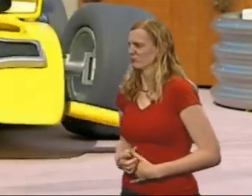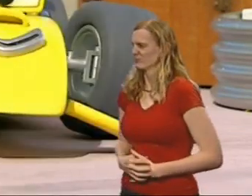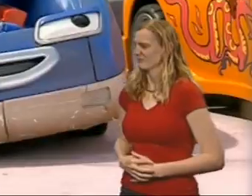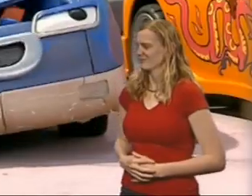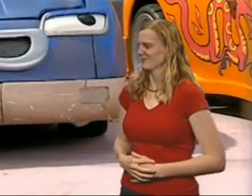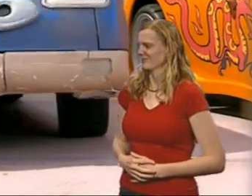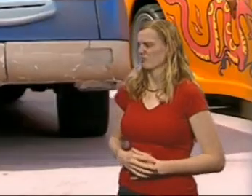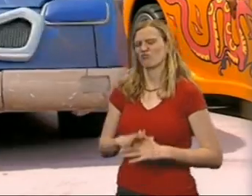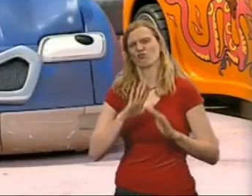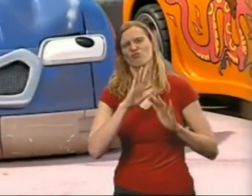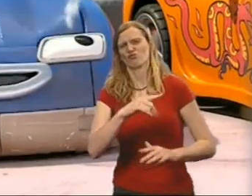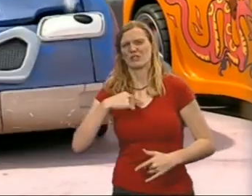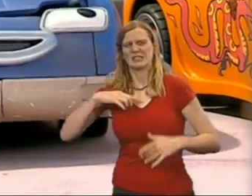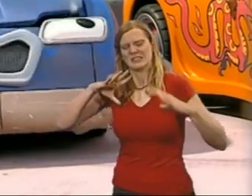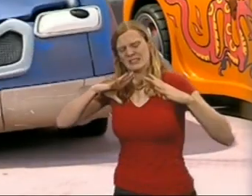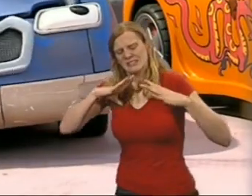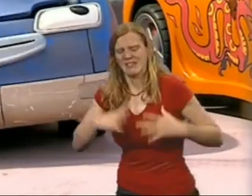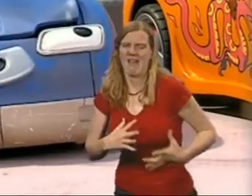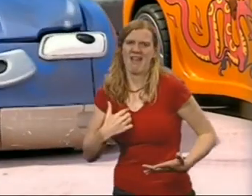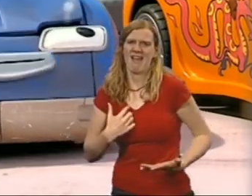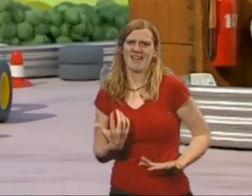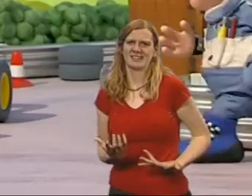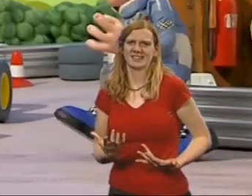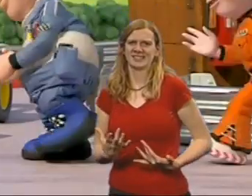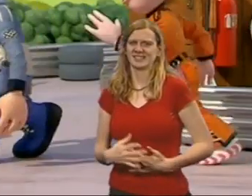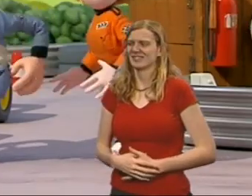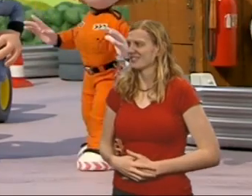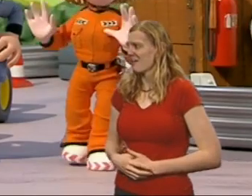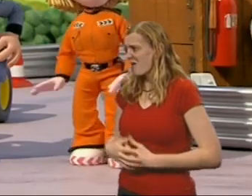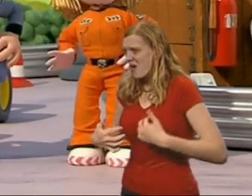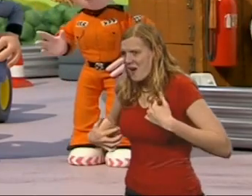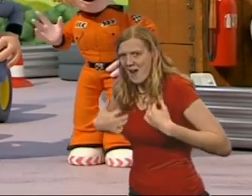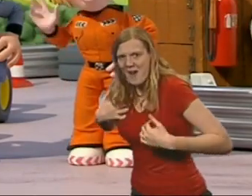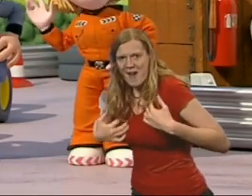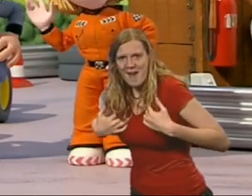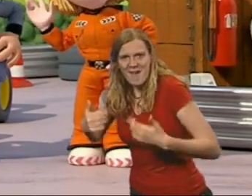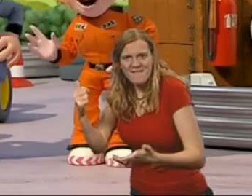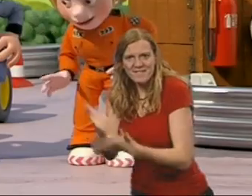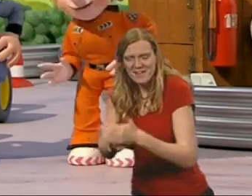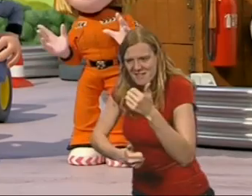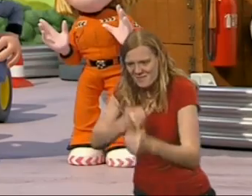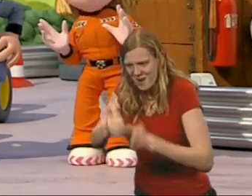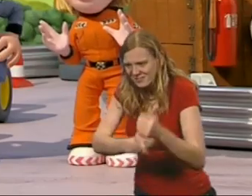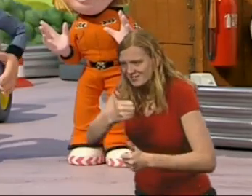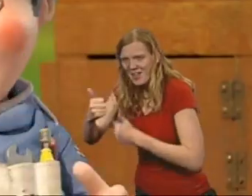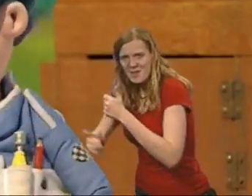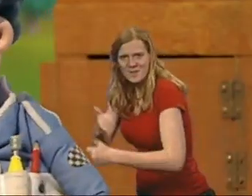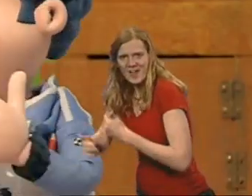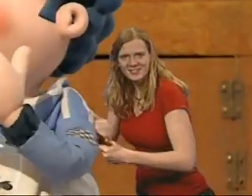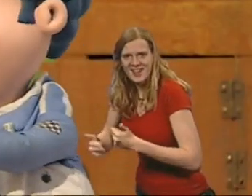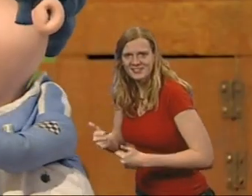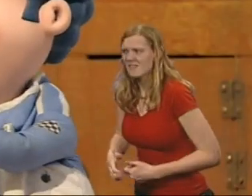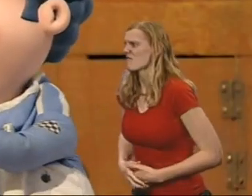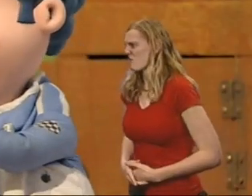Peasy. Oh man, I sure am pooped. Oh, that was so exciting. Well done, both of you.